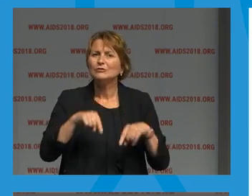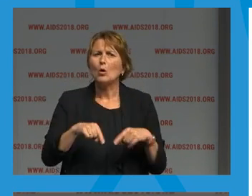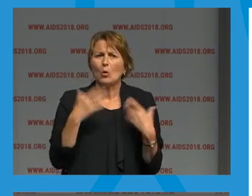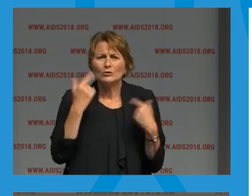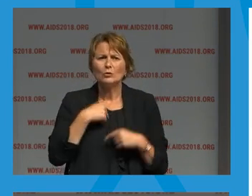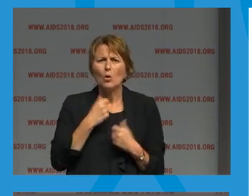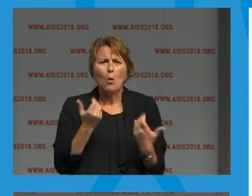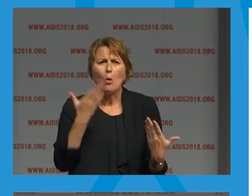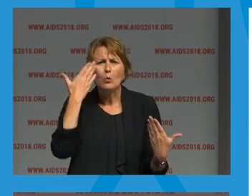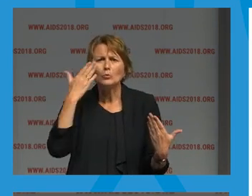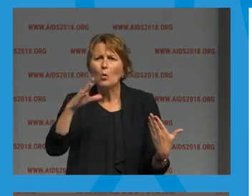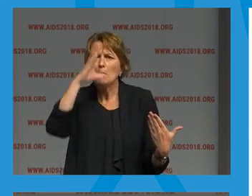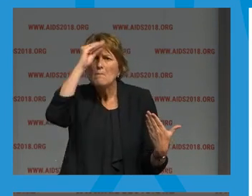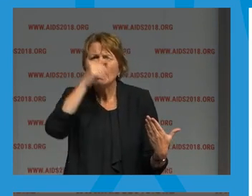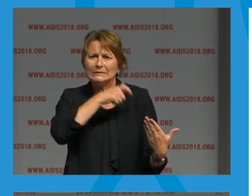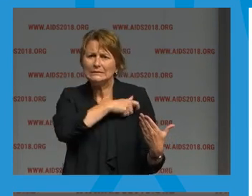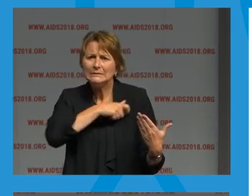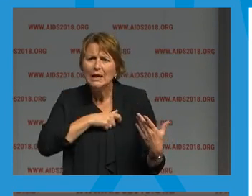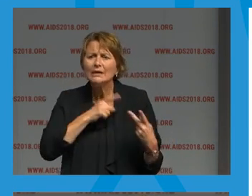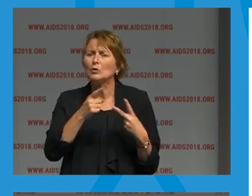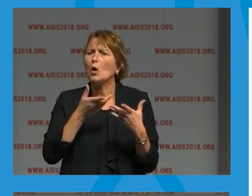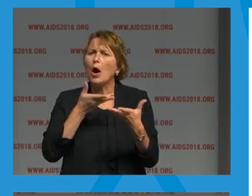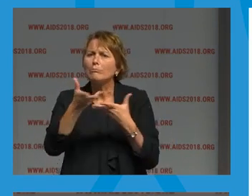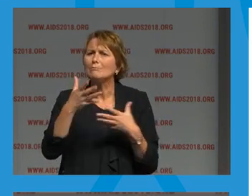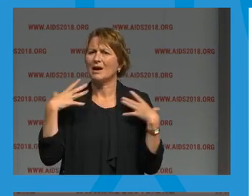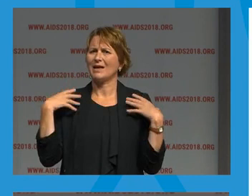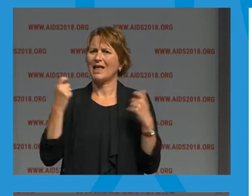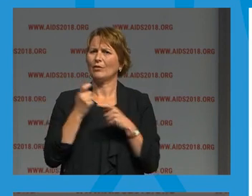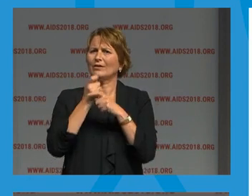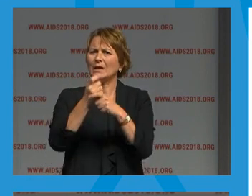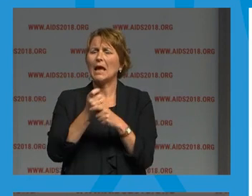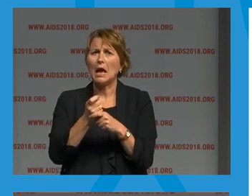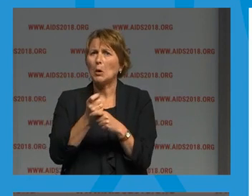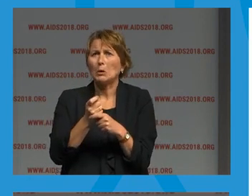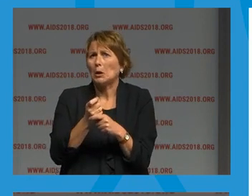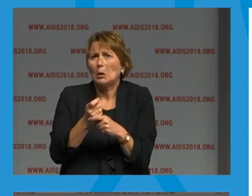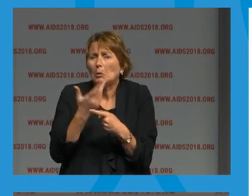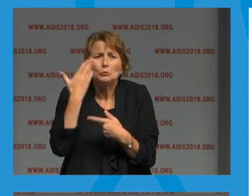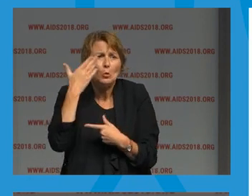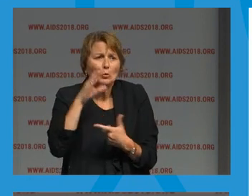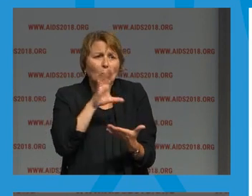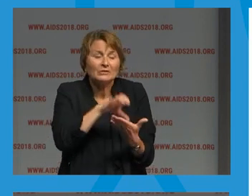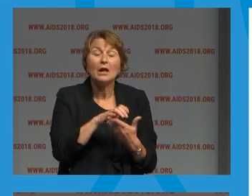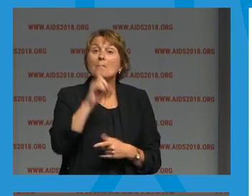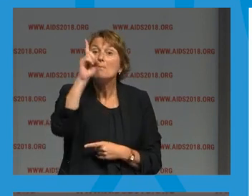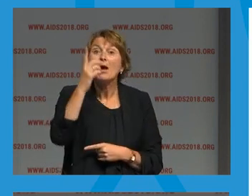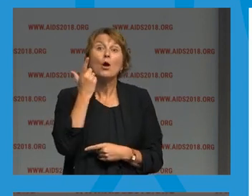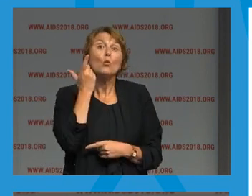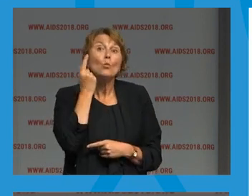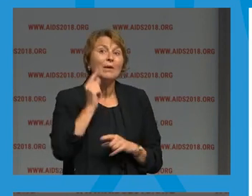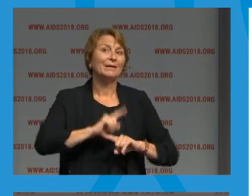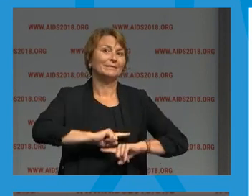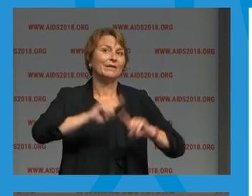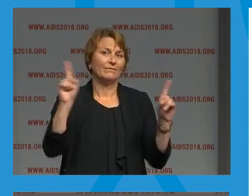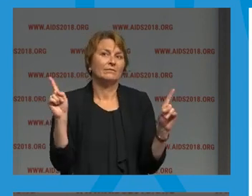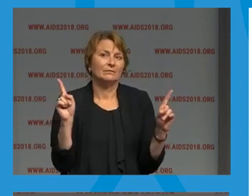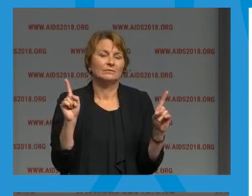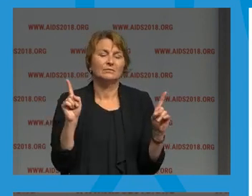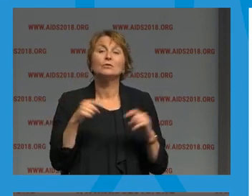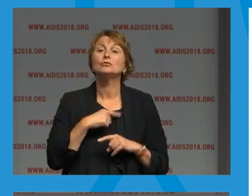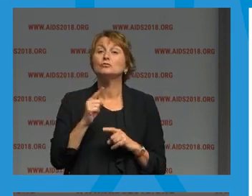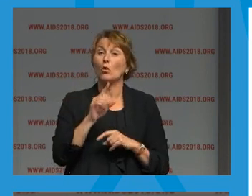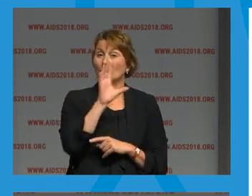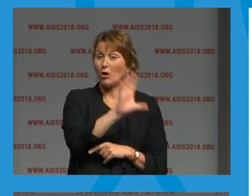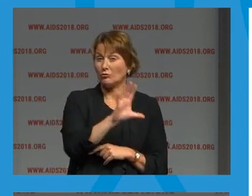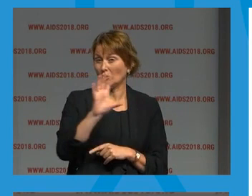your status and have not interacted with the healthcare delivery system. For women, the picture is different because of the work that many